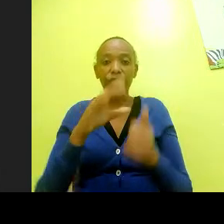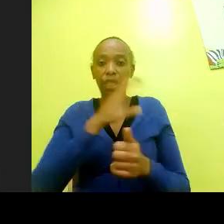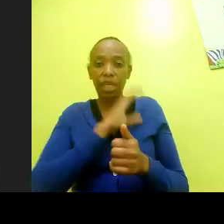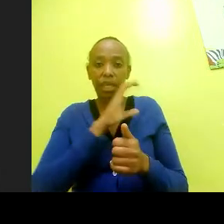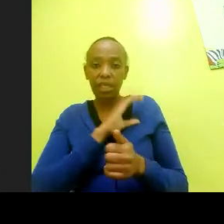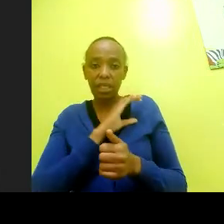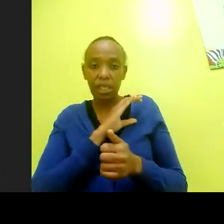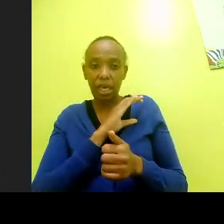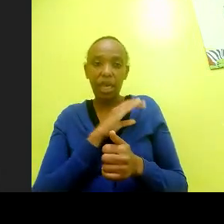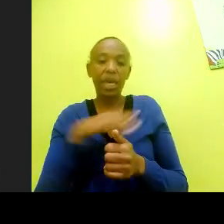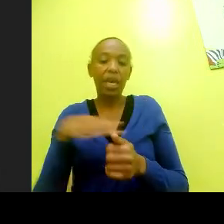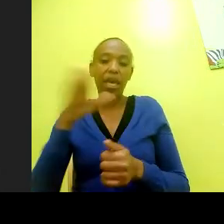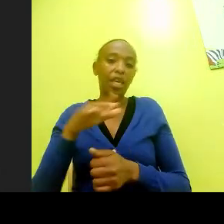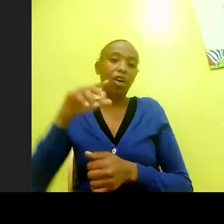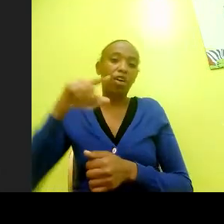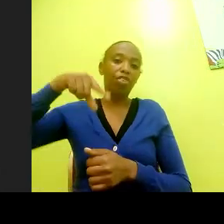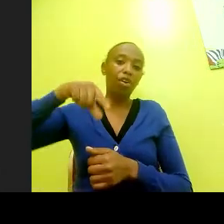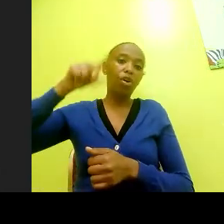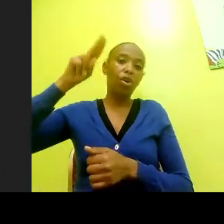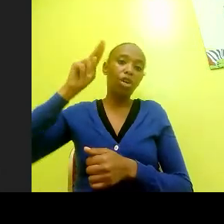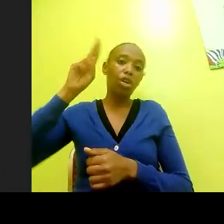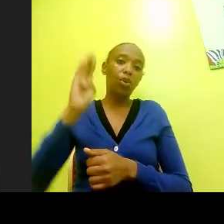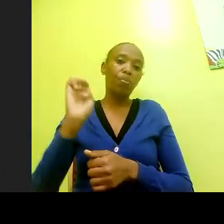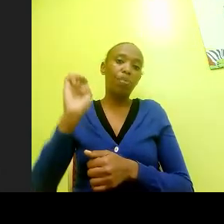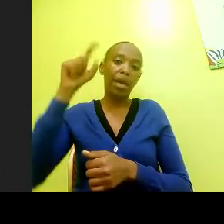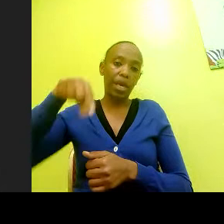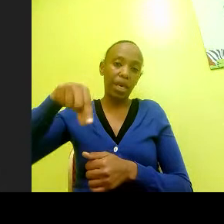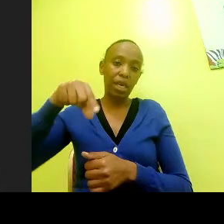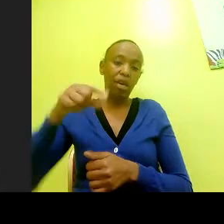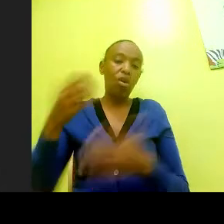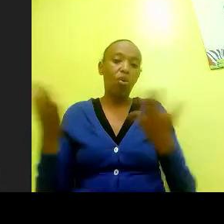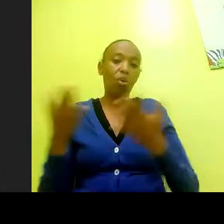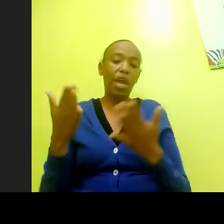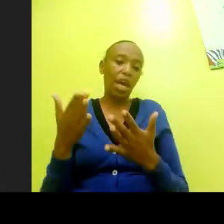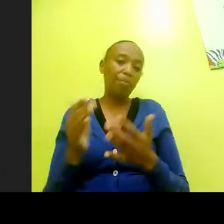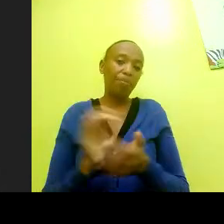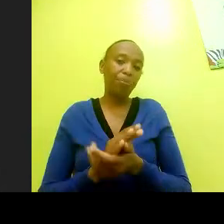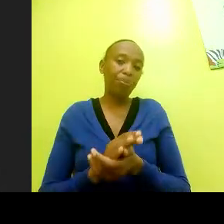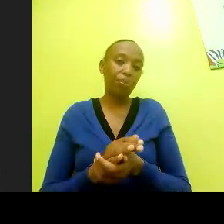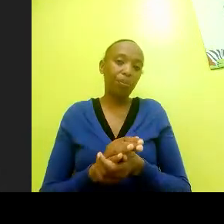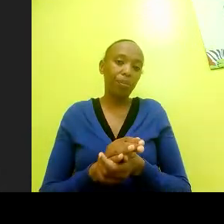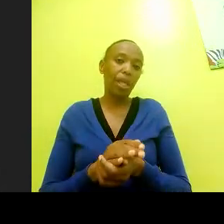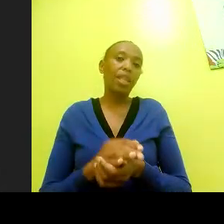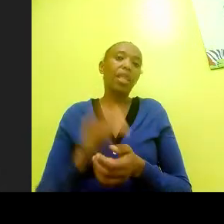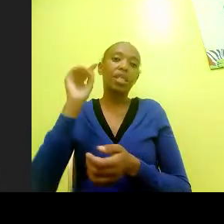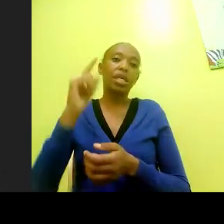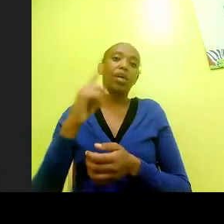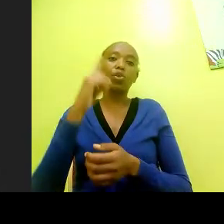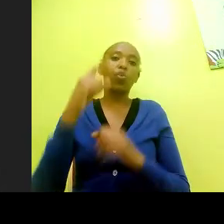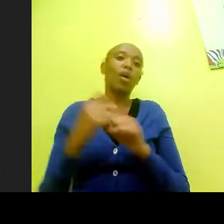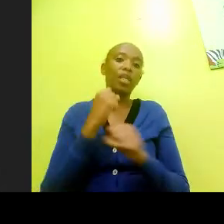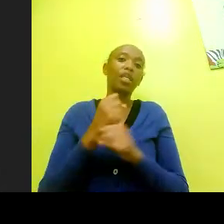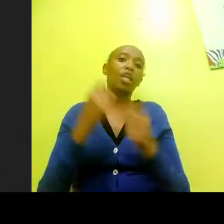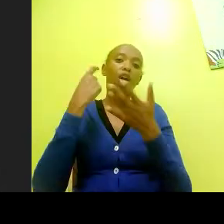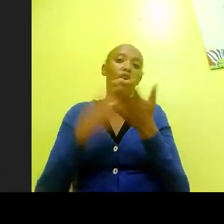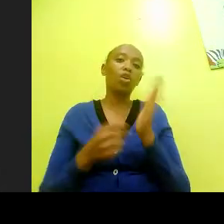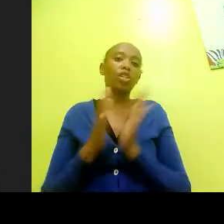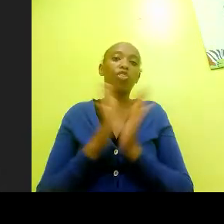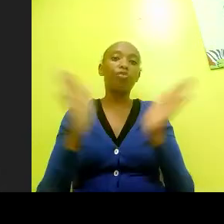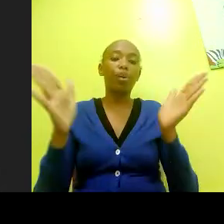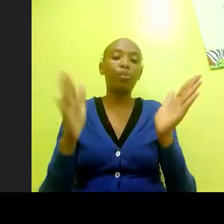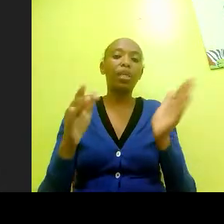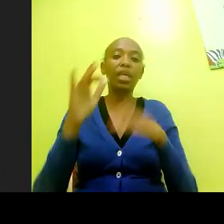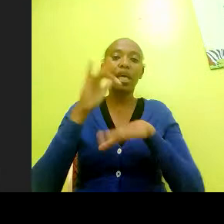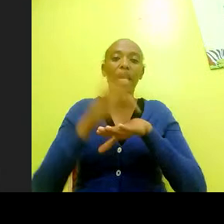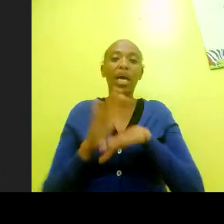Quebec, where the per child annual cost of public early